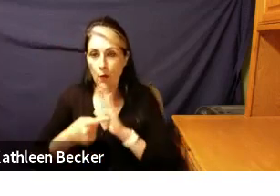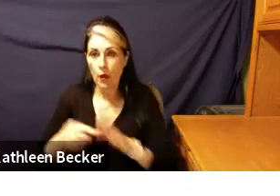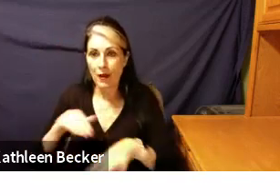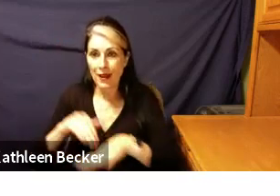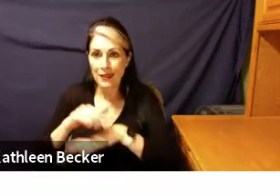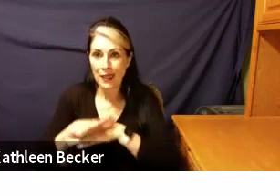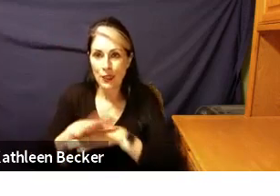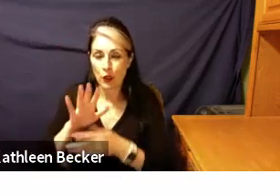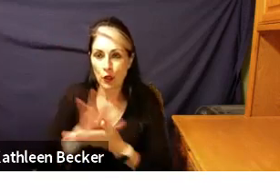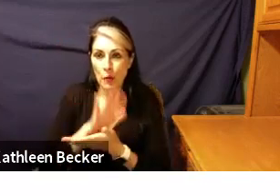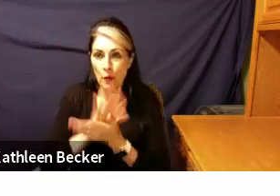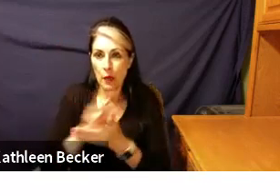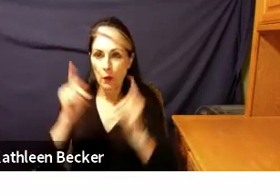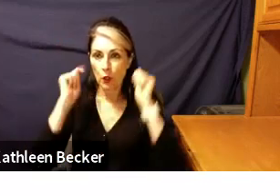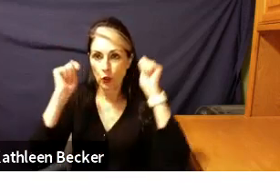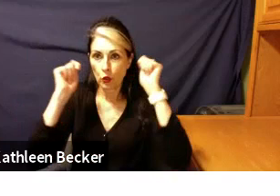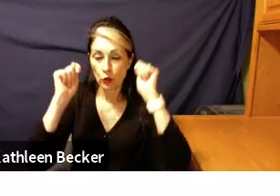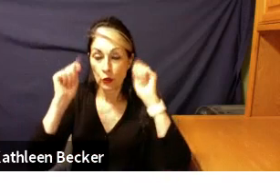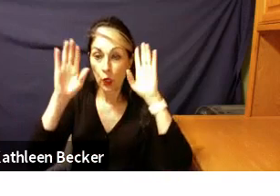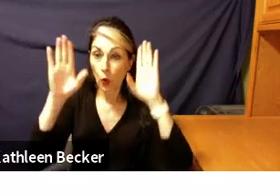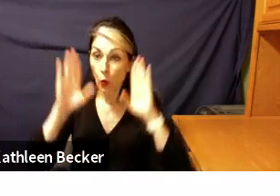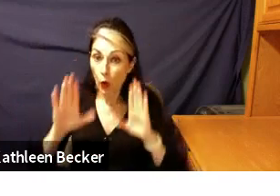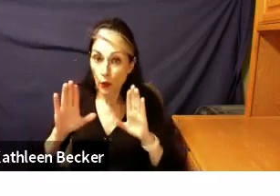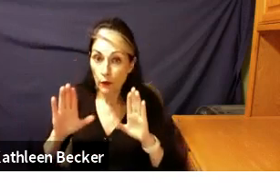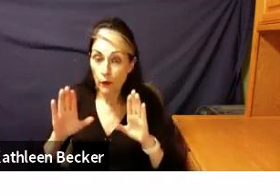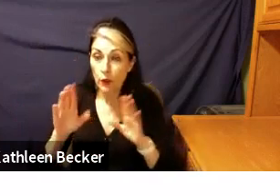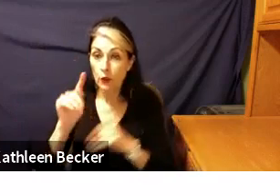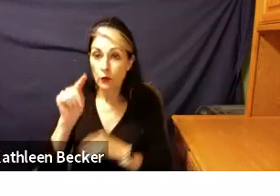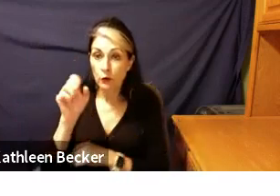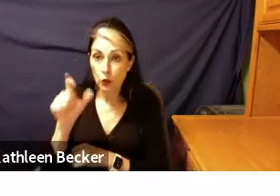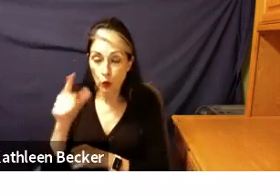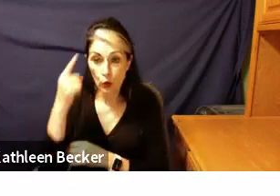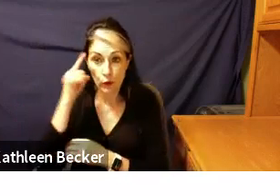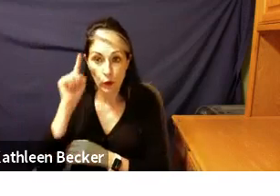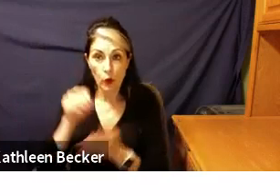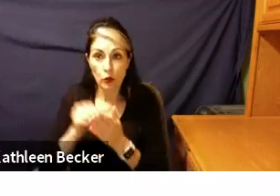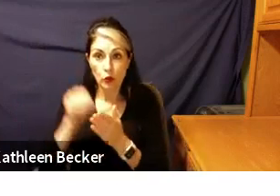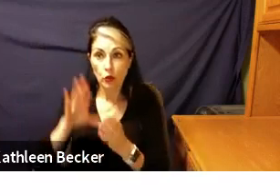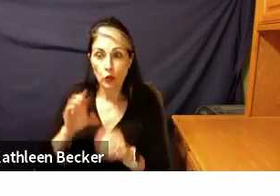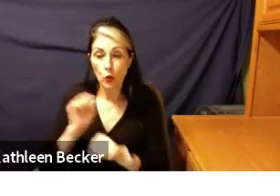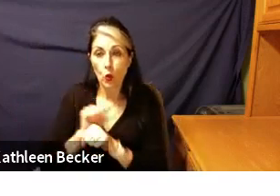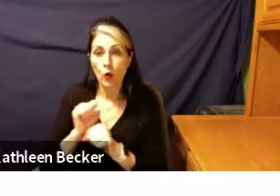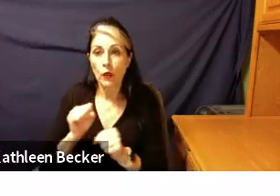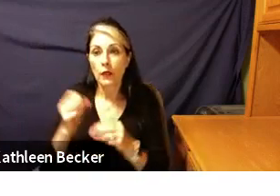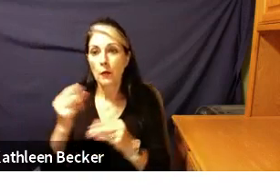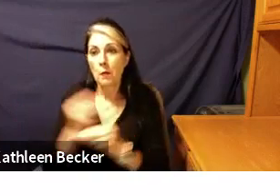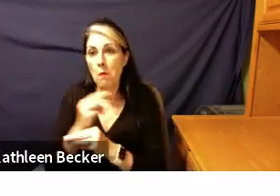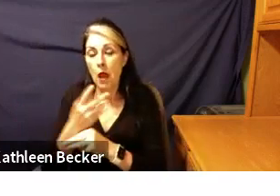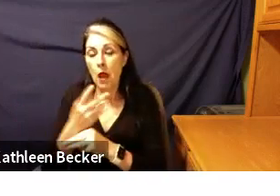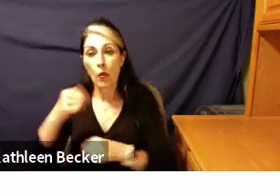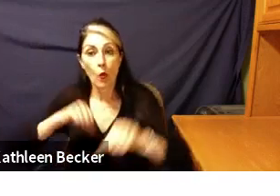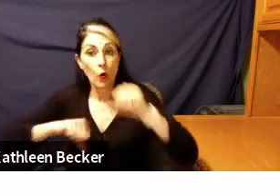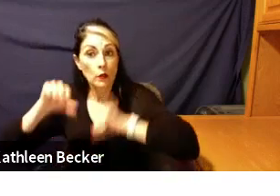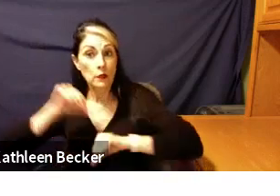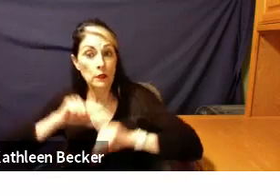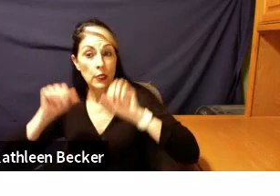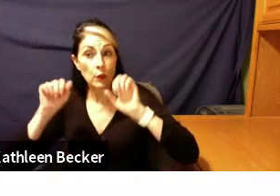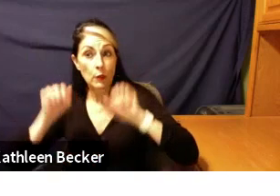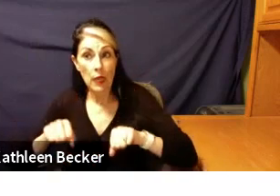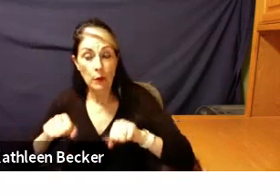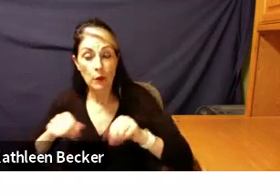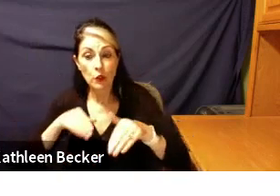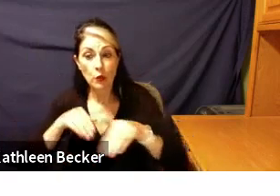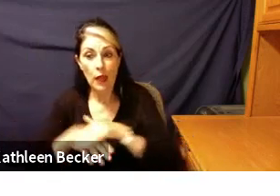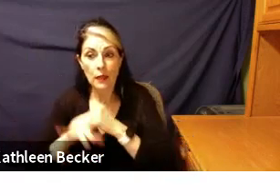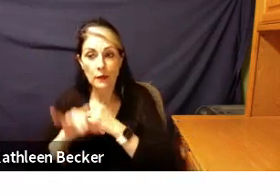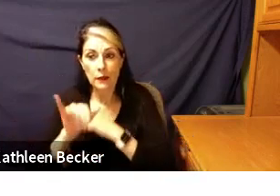tutor. So that's a great tool for when students are working in math or science to be able to access